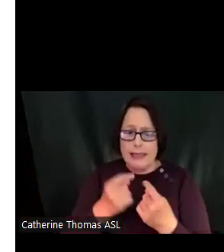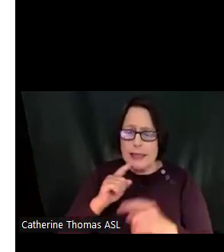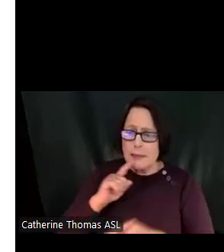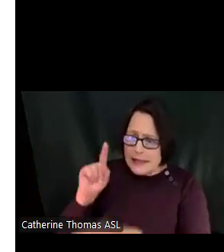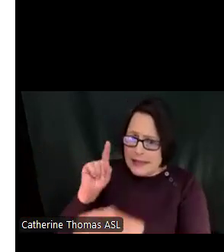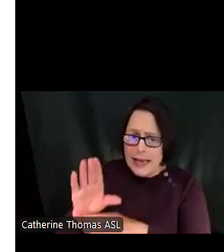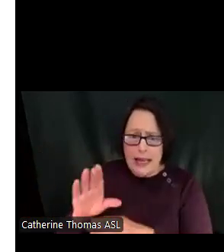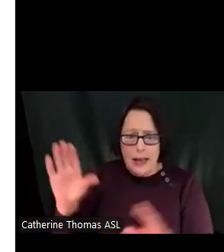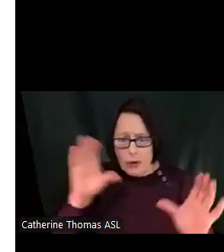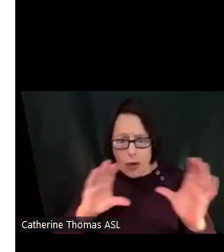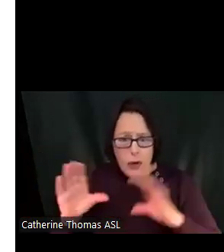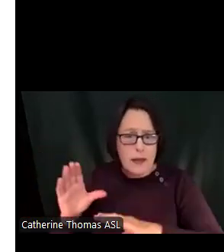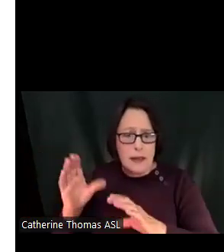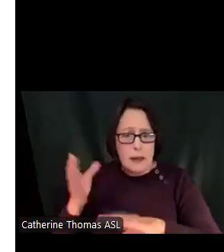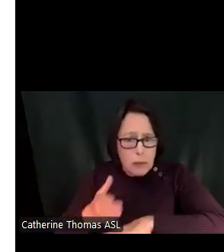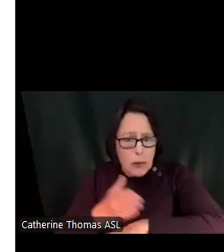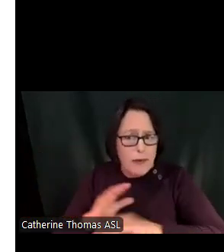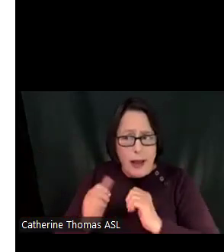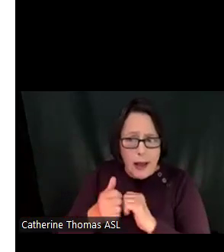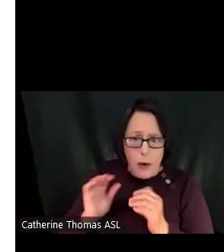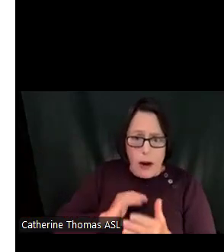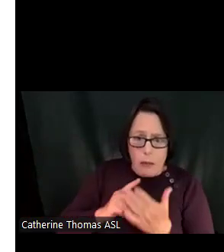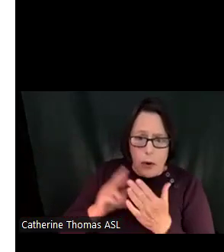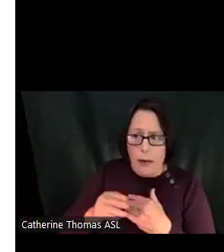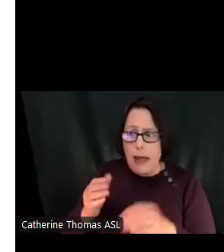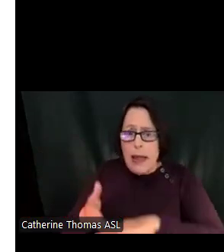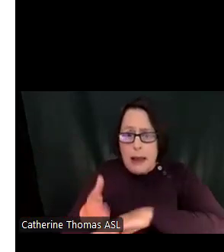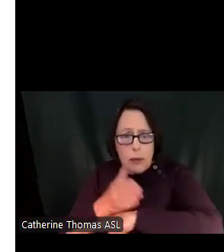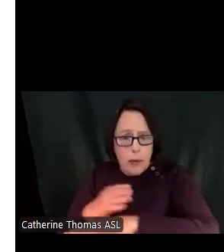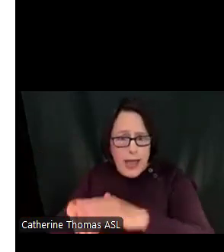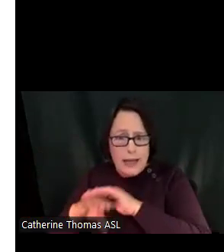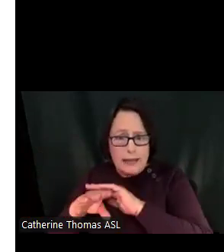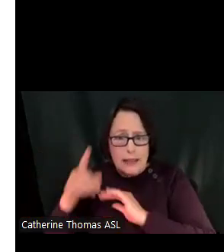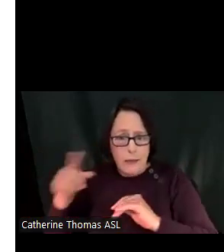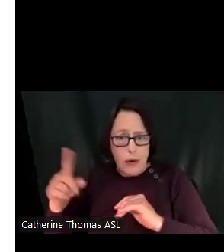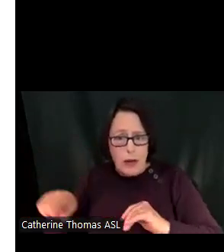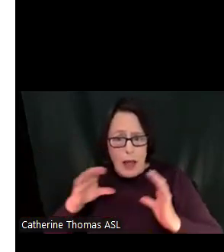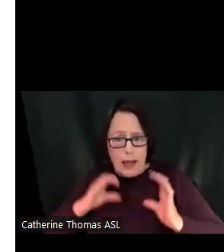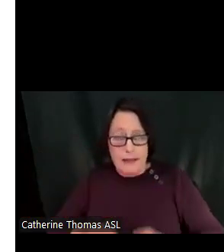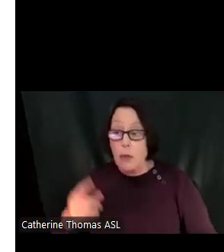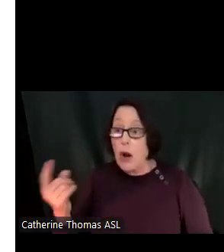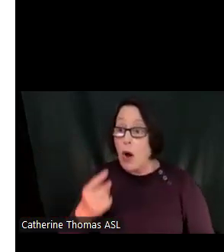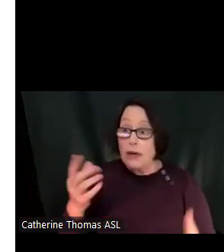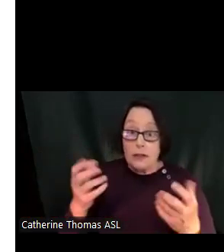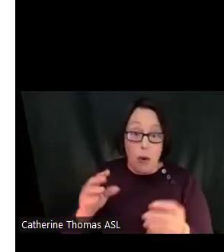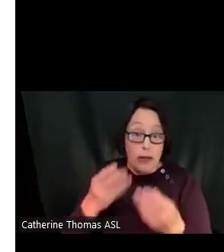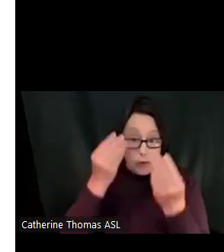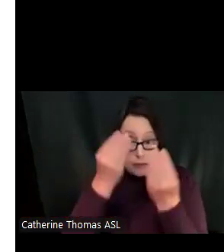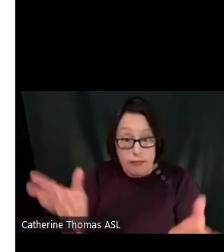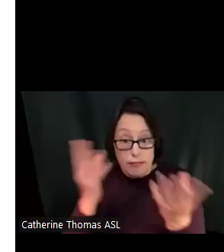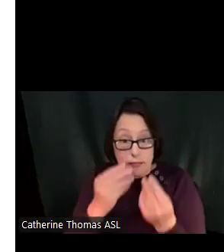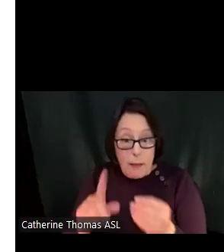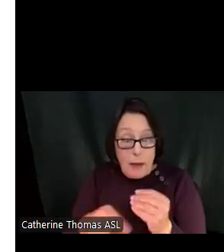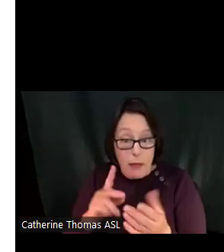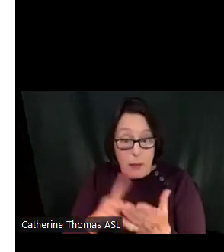to improve the program and improve access for clients. We are always interested in getting the word out about the program